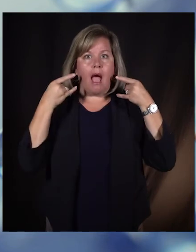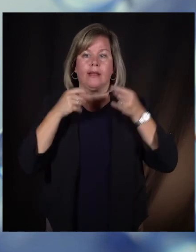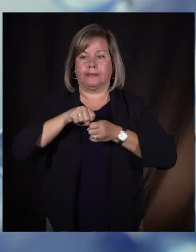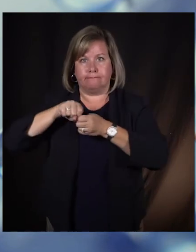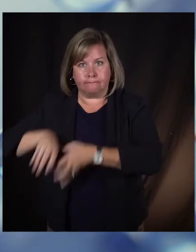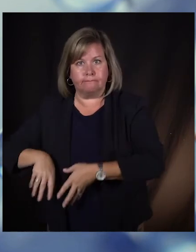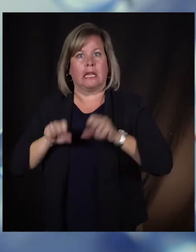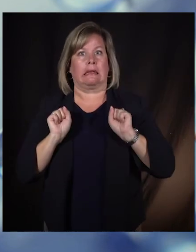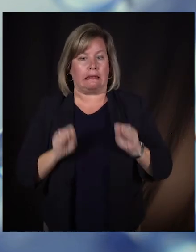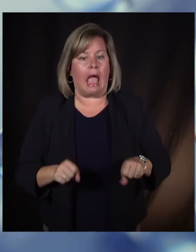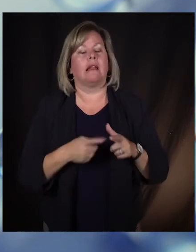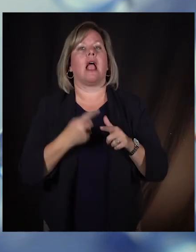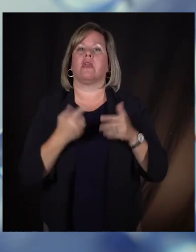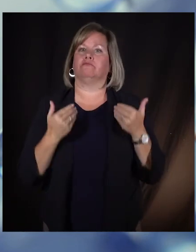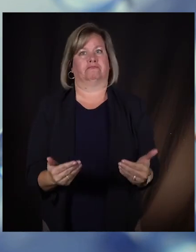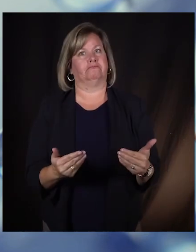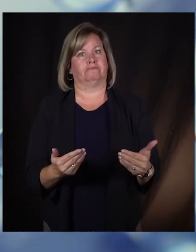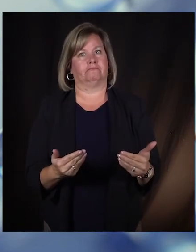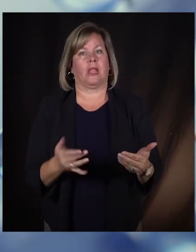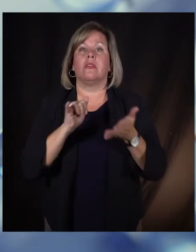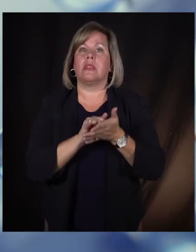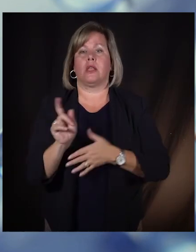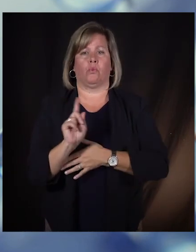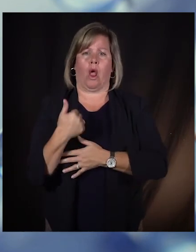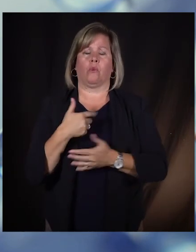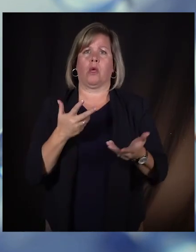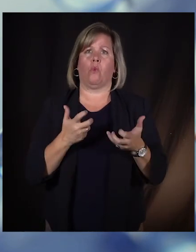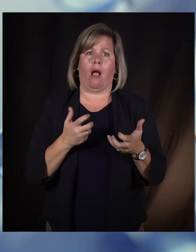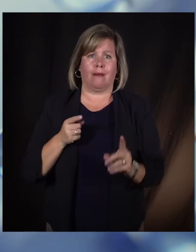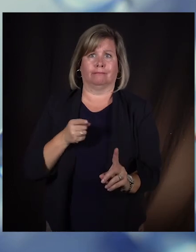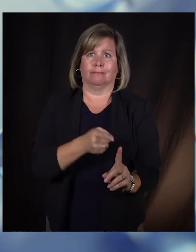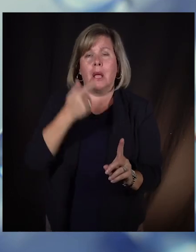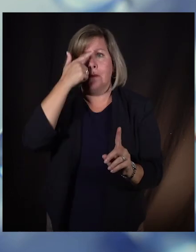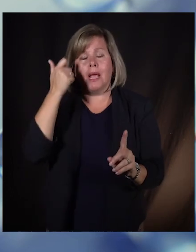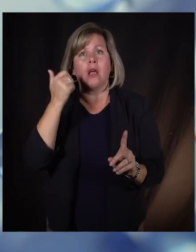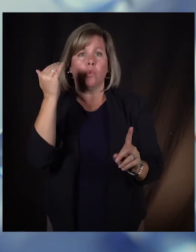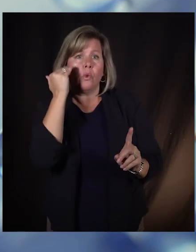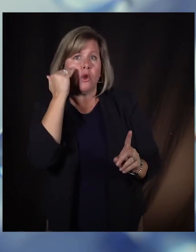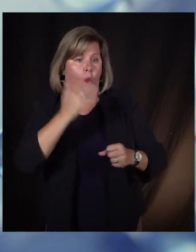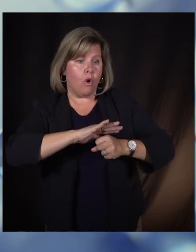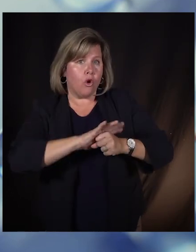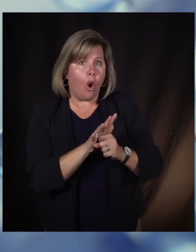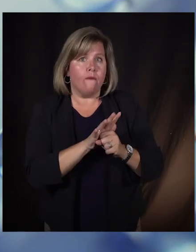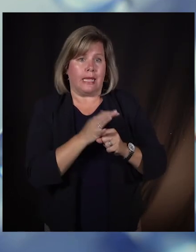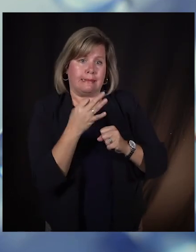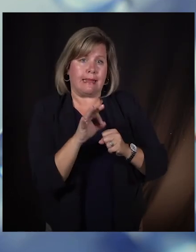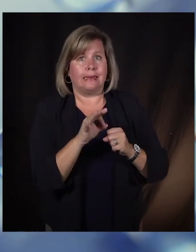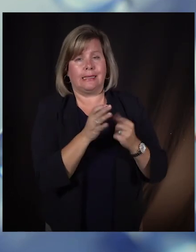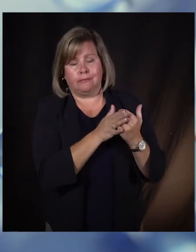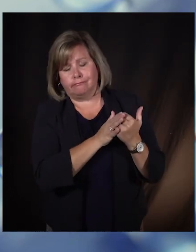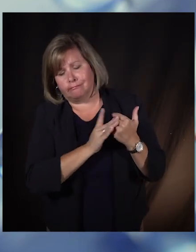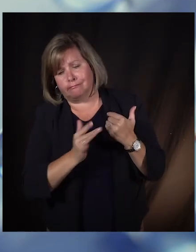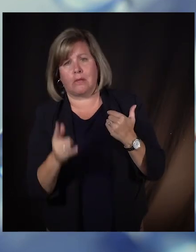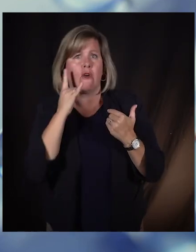And that's really where we want to get. We want to get to a place where we know COVID is going to be with us forever, but where we can manage